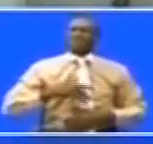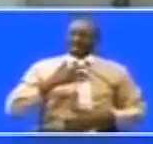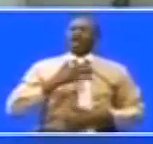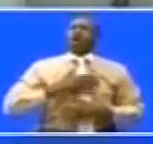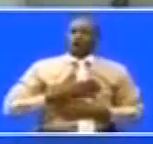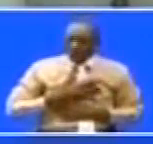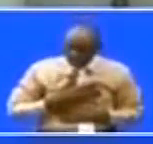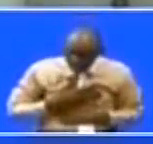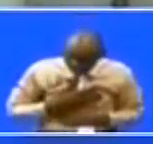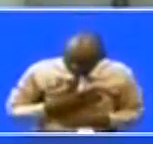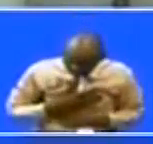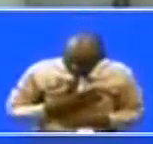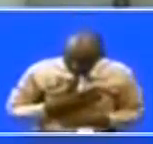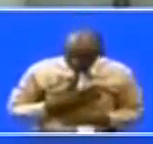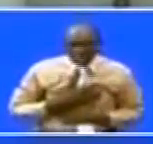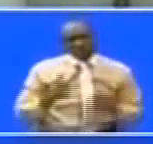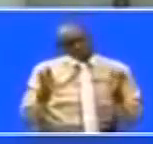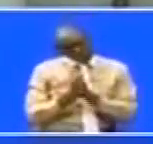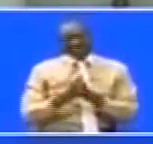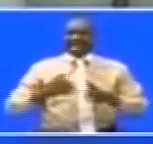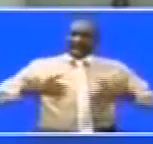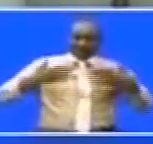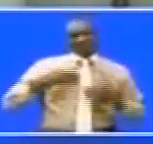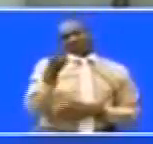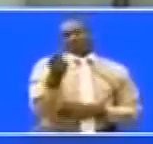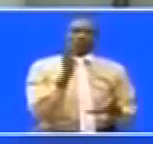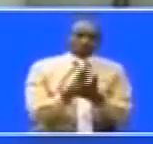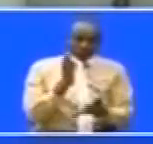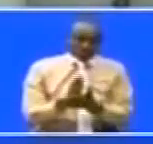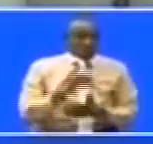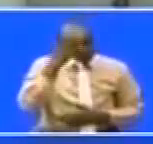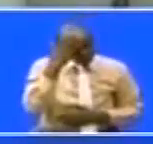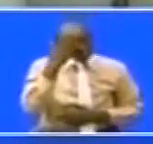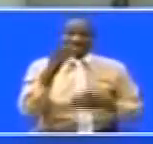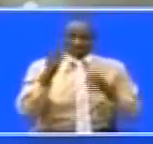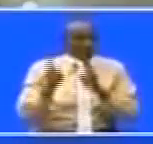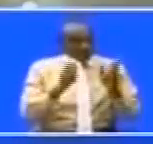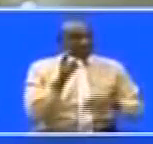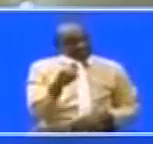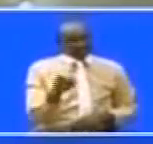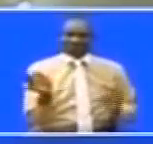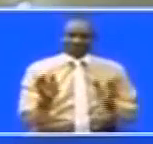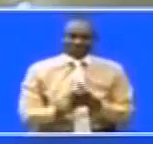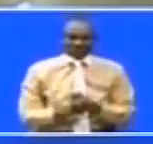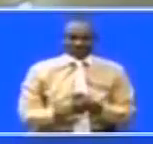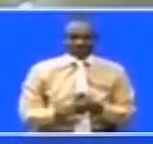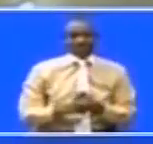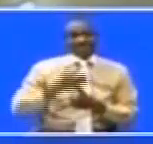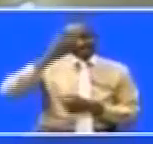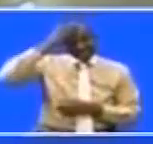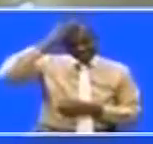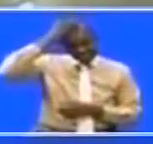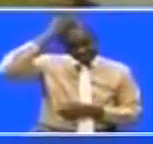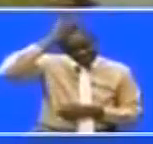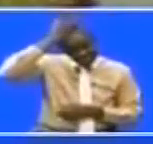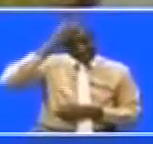but with a bit of excitement, of course, because it is not unusual things. Sister Ida has been serving here